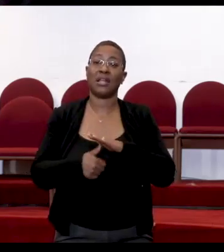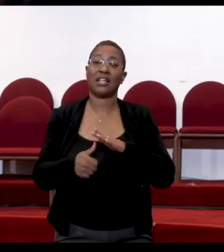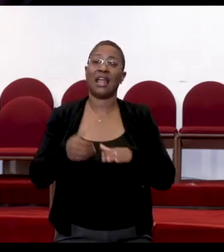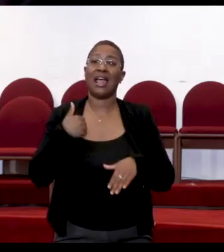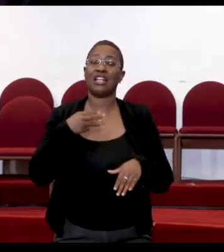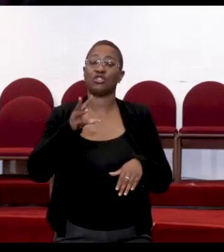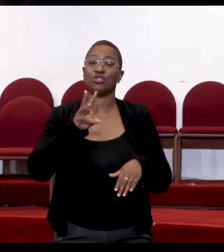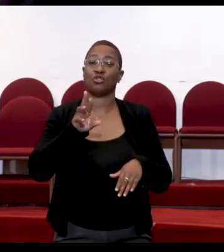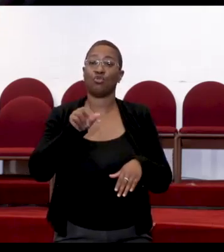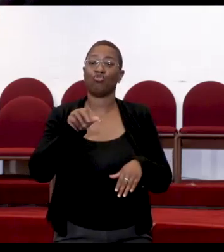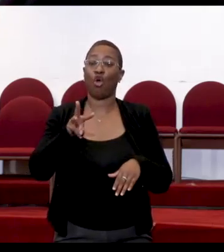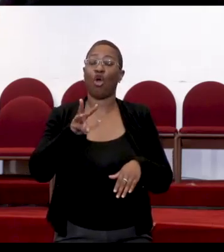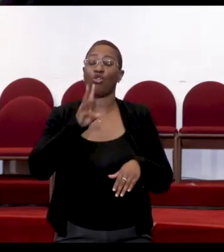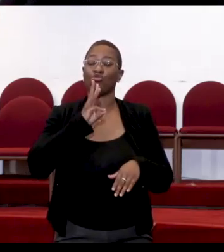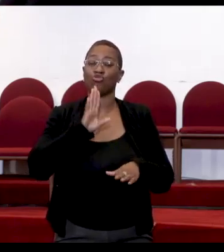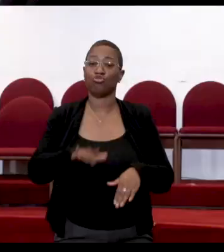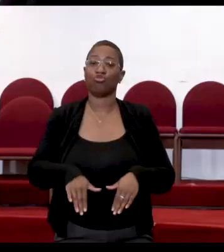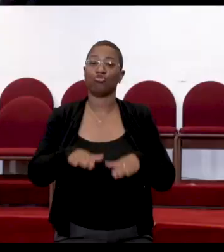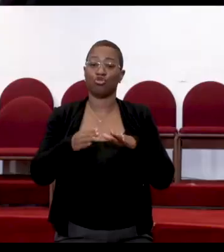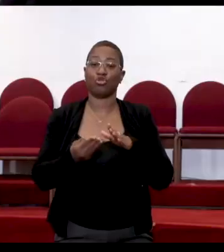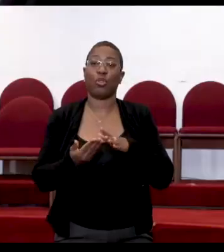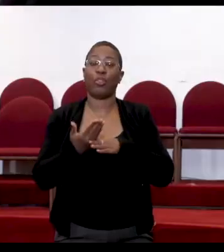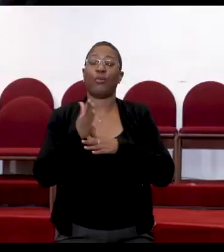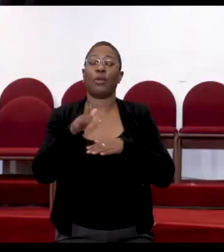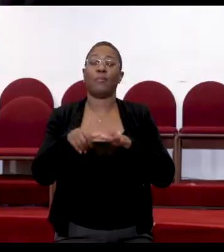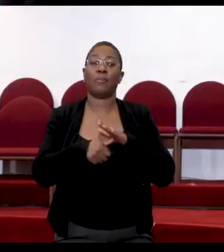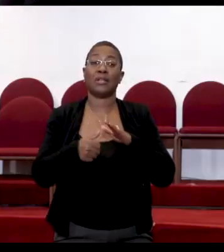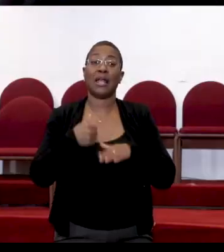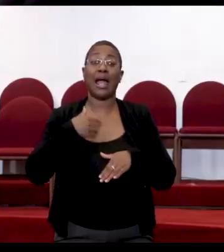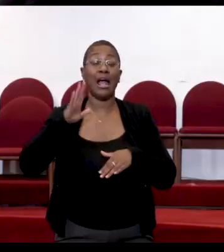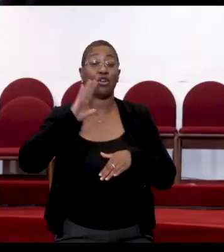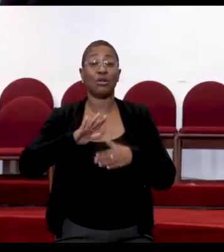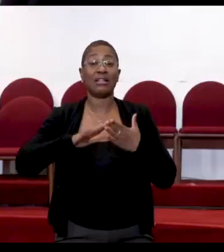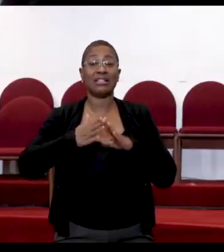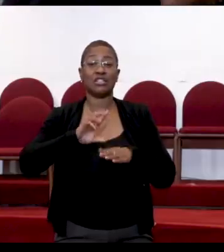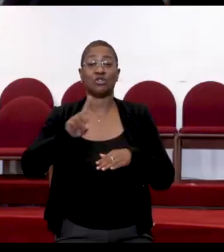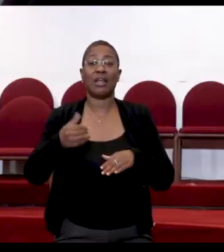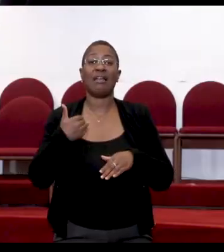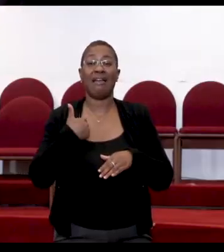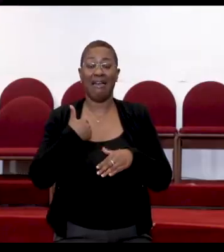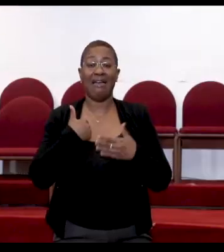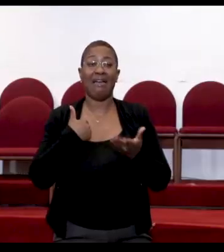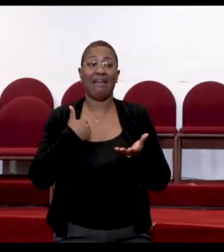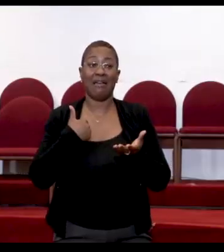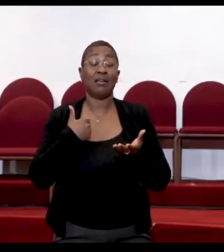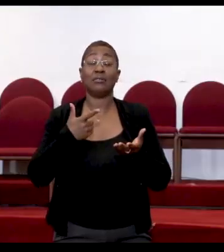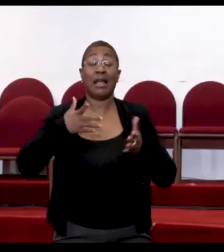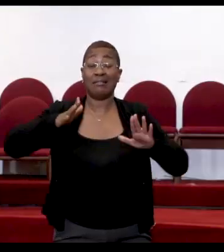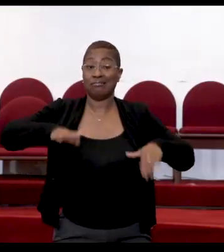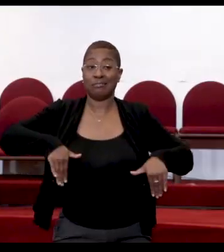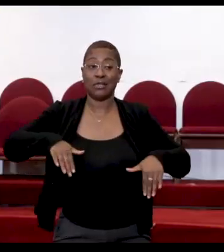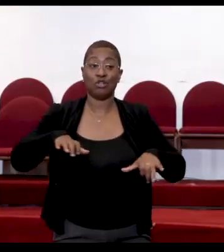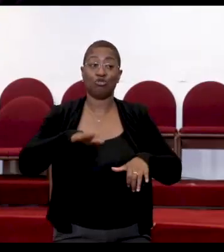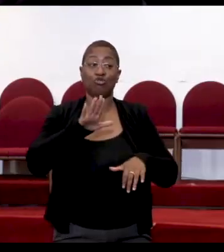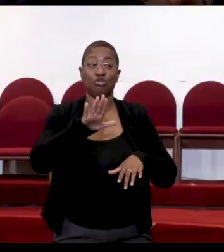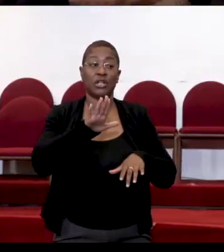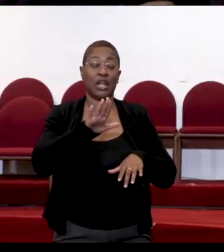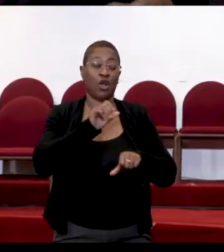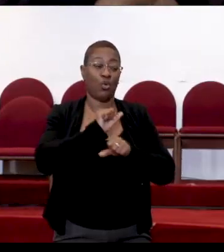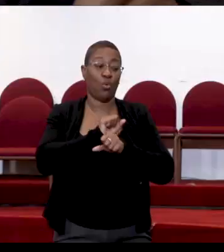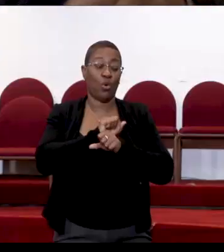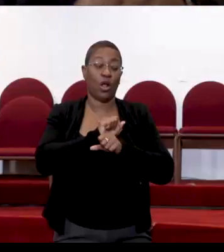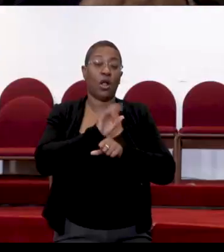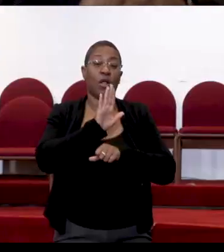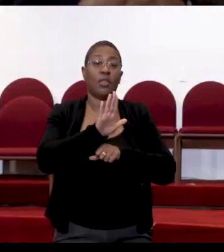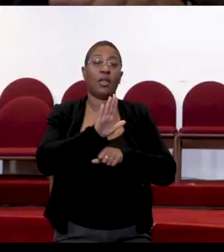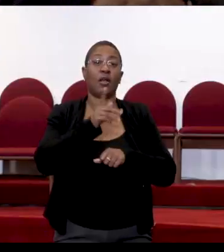sewage coming in. One thing I do know is that the city of Detroit has not done their due diligence on their